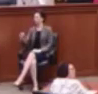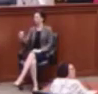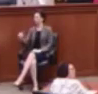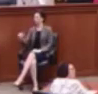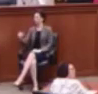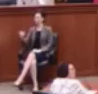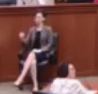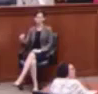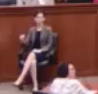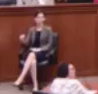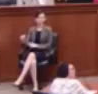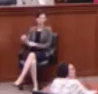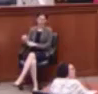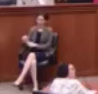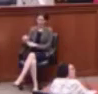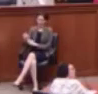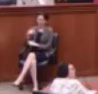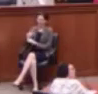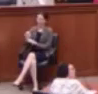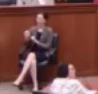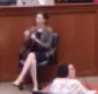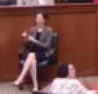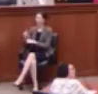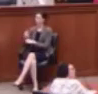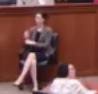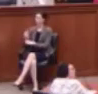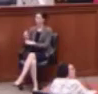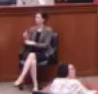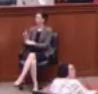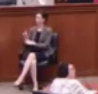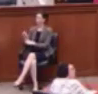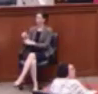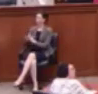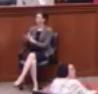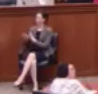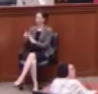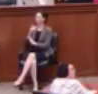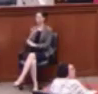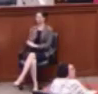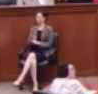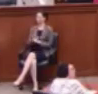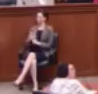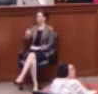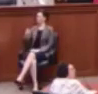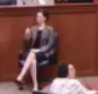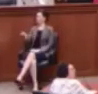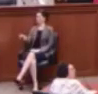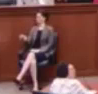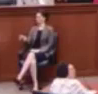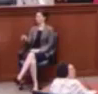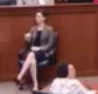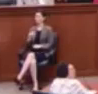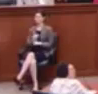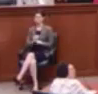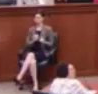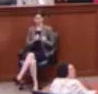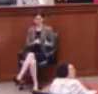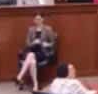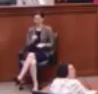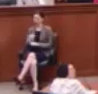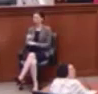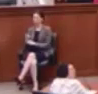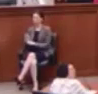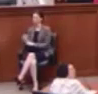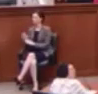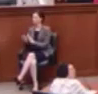the staff lead for Education and Workforce Development at the Baton Rouge Area Chamber. Working in education and workforce development, it's